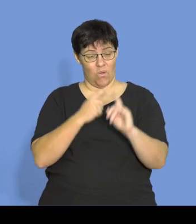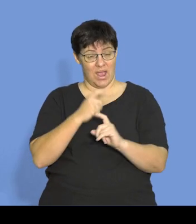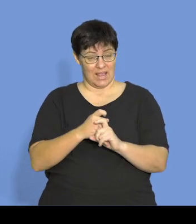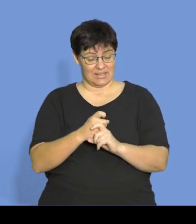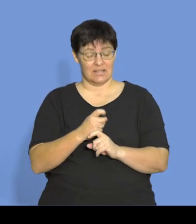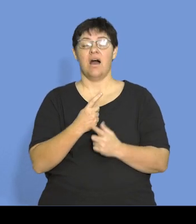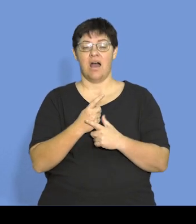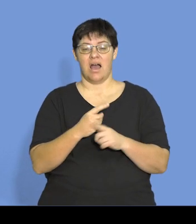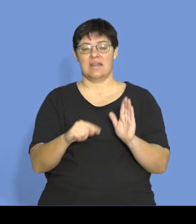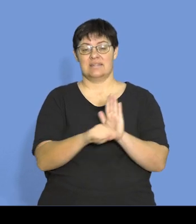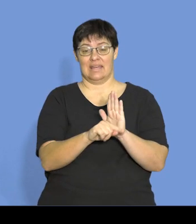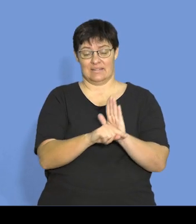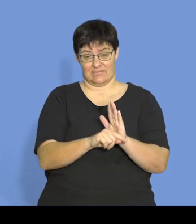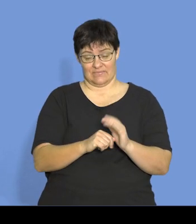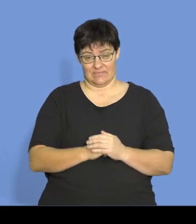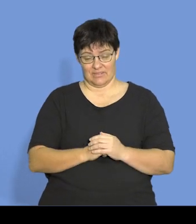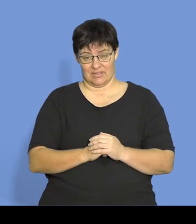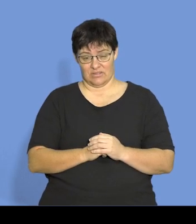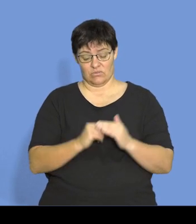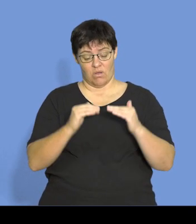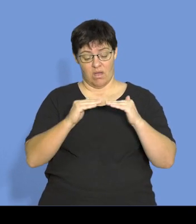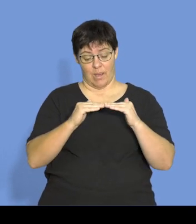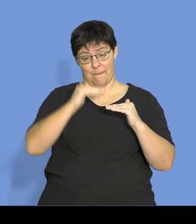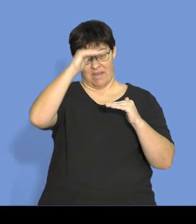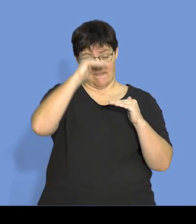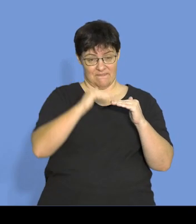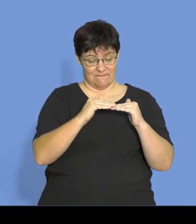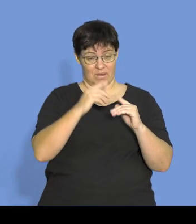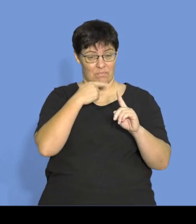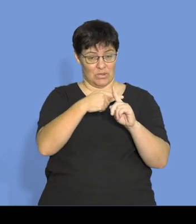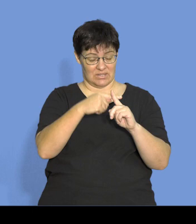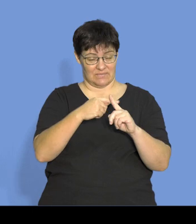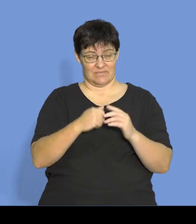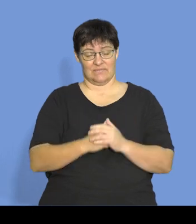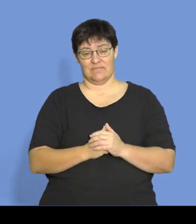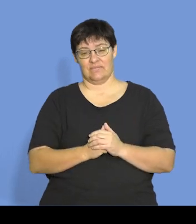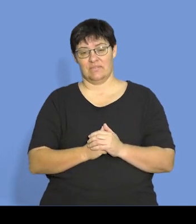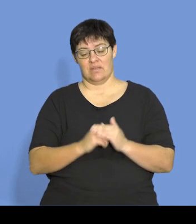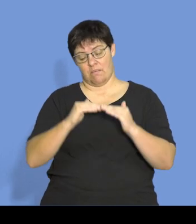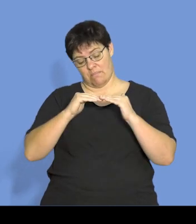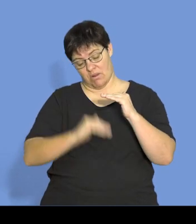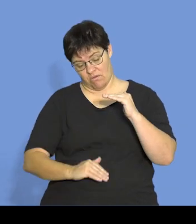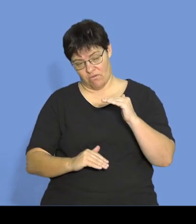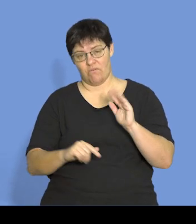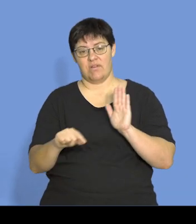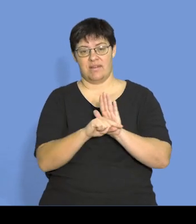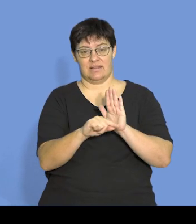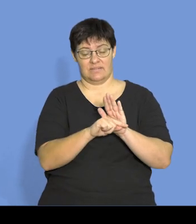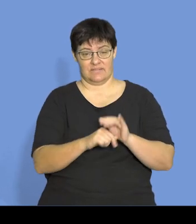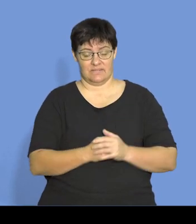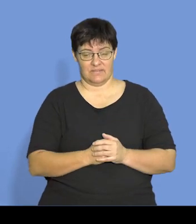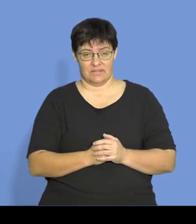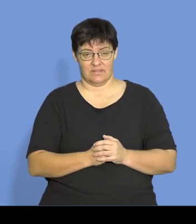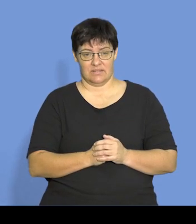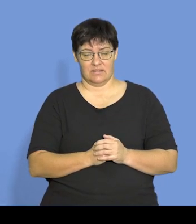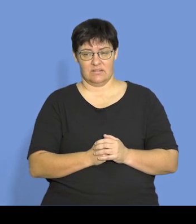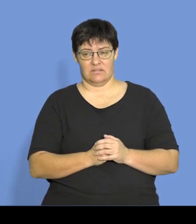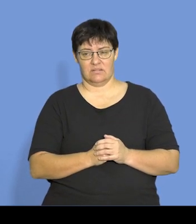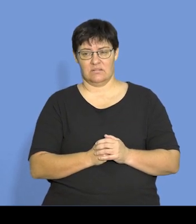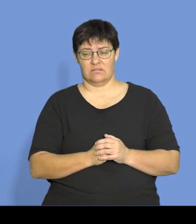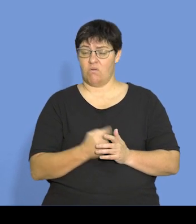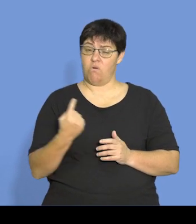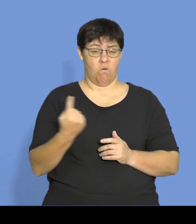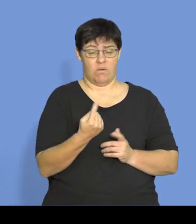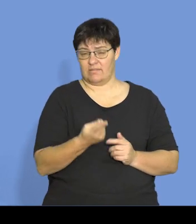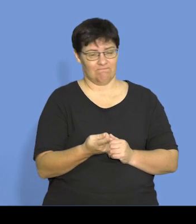is always negative. So above the x-axis, it's a positive, below it's a negative. But that's not